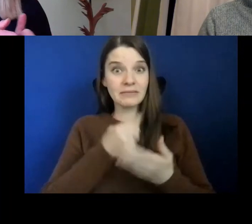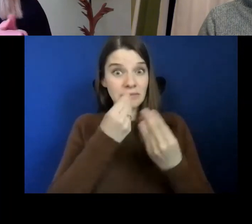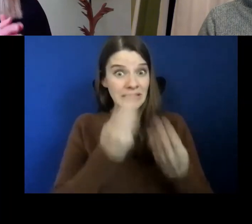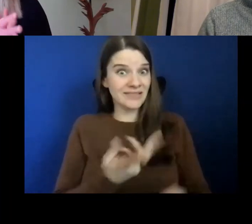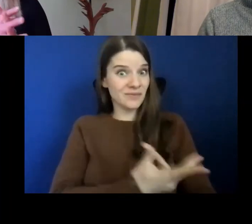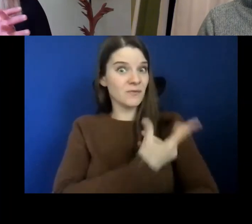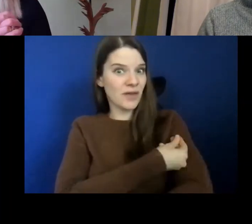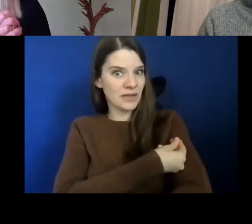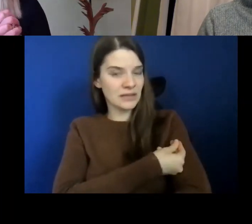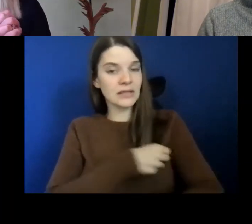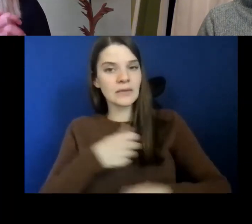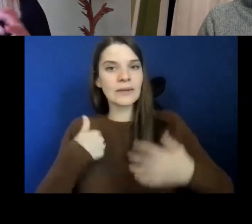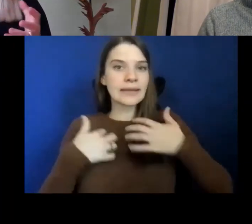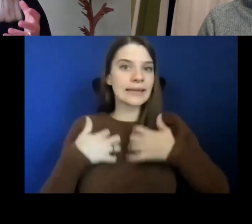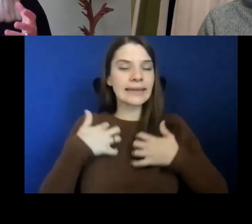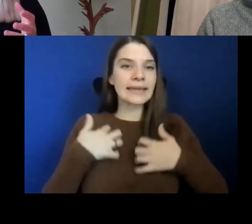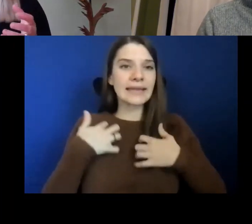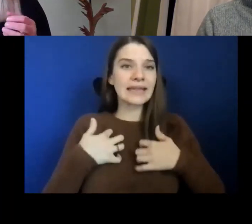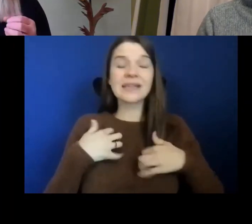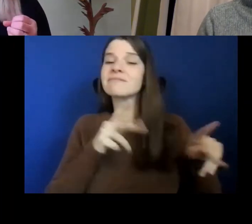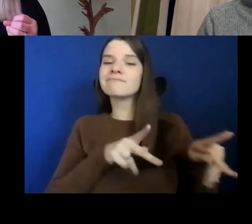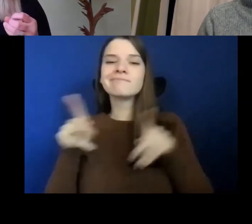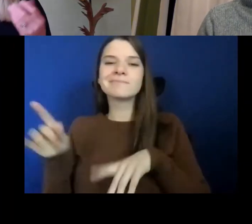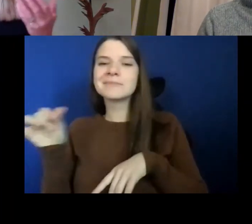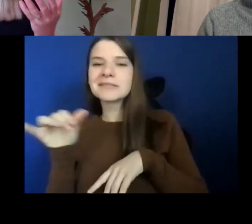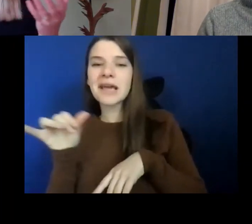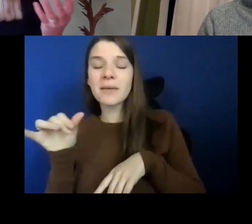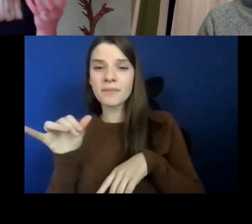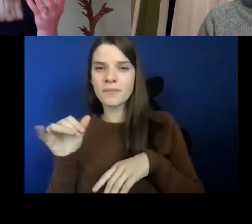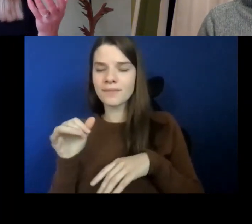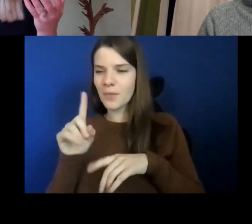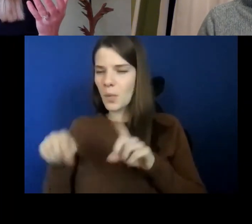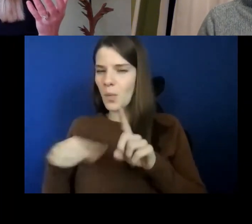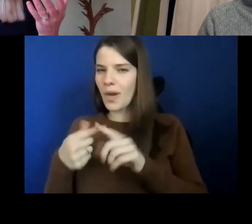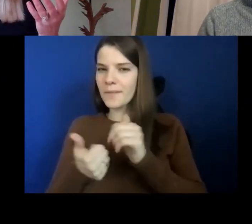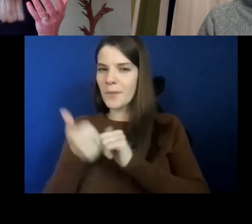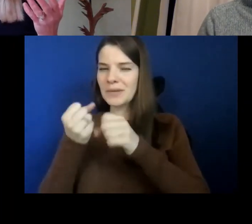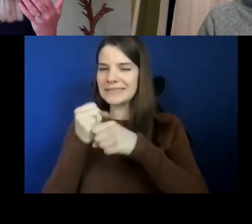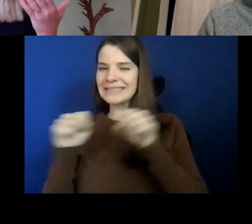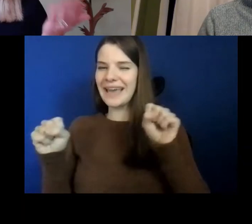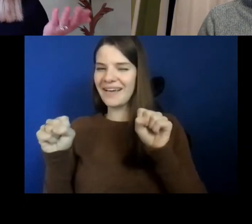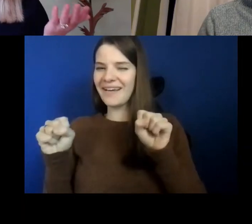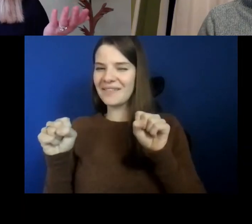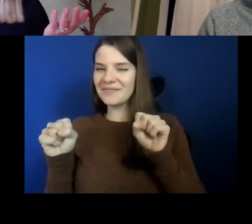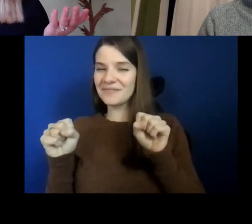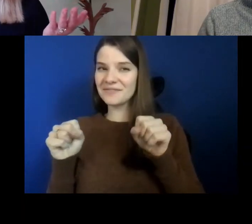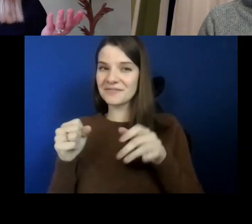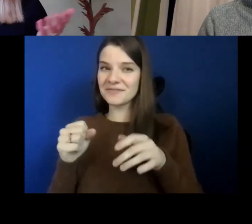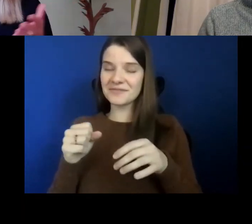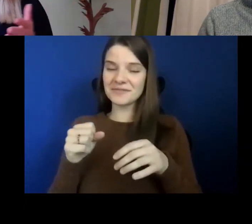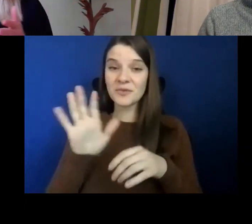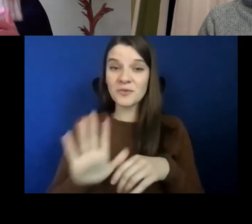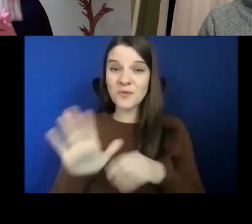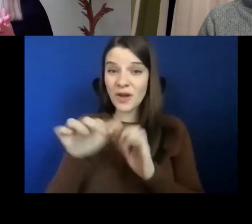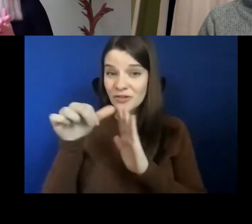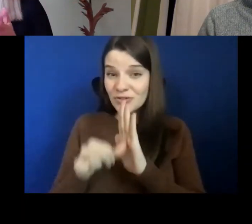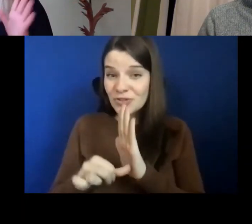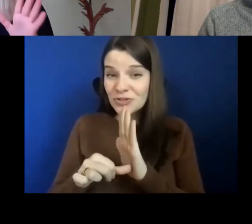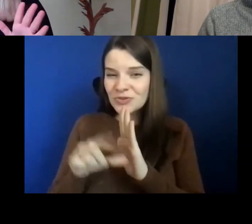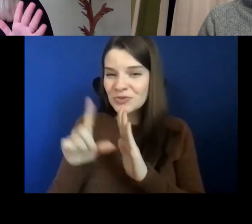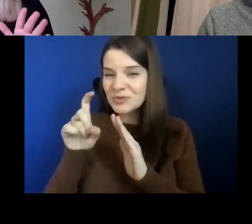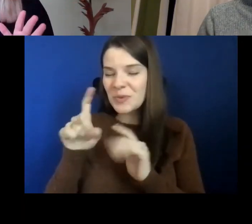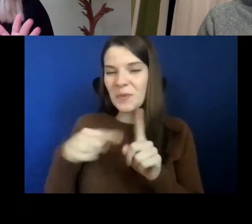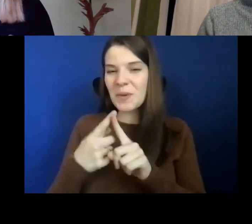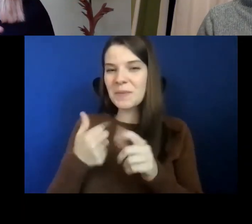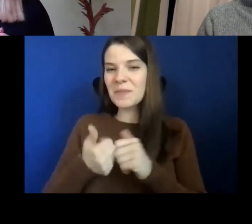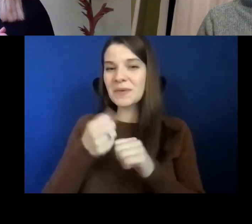vaccine. The same was true that when was the safe time to give it to them around the time of surgery. For those